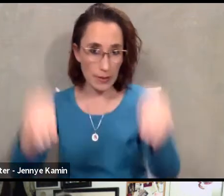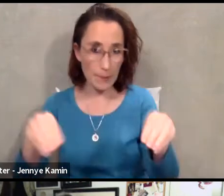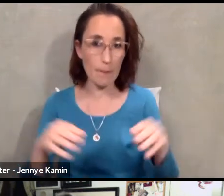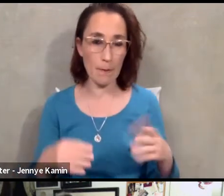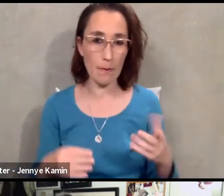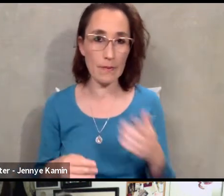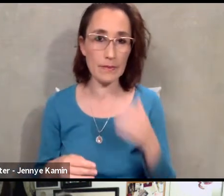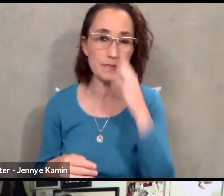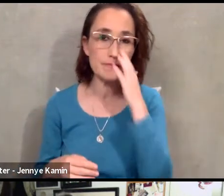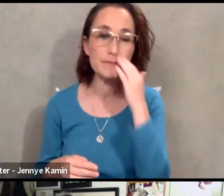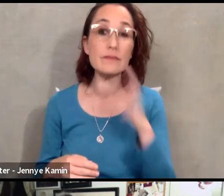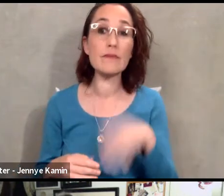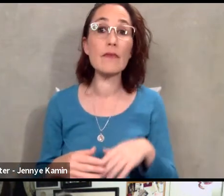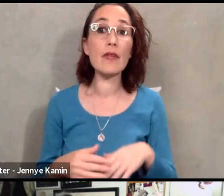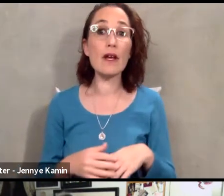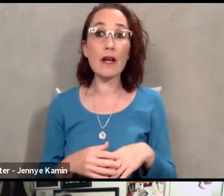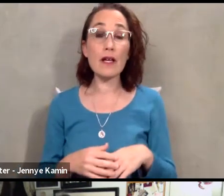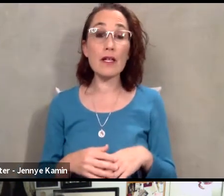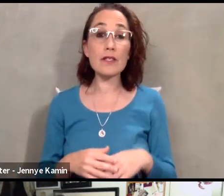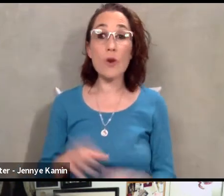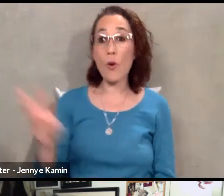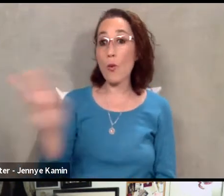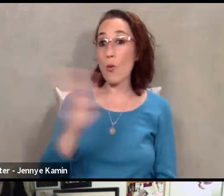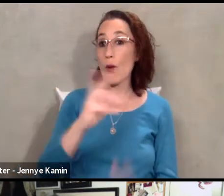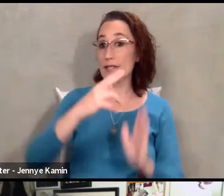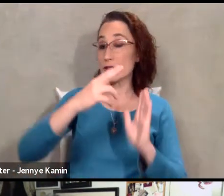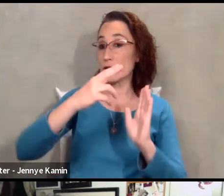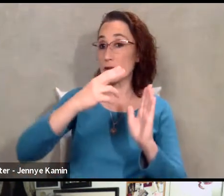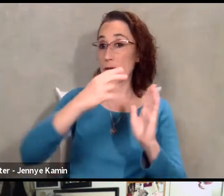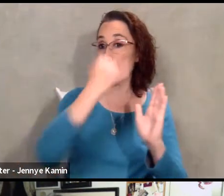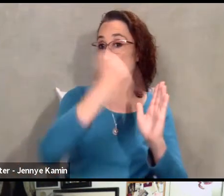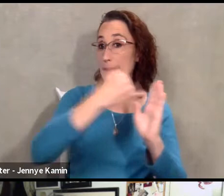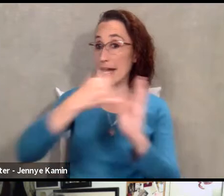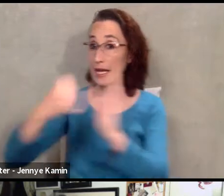you can see what's happening in a Western painting of, you know,